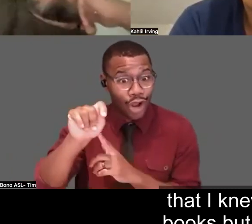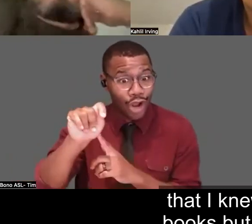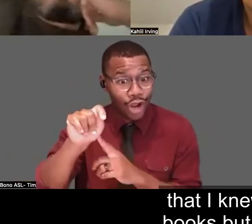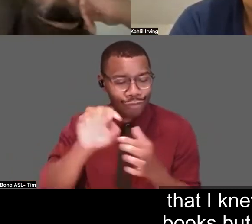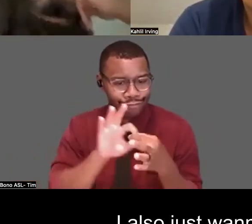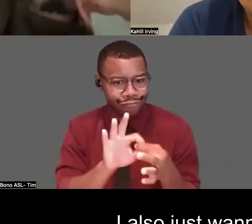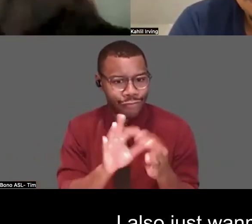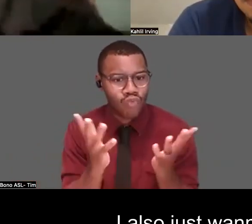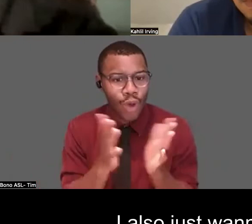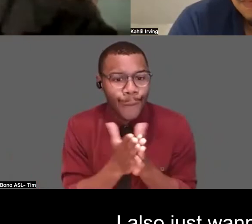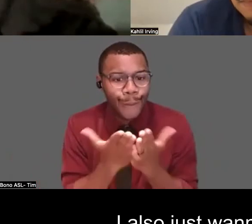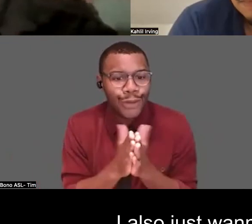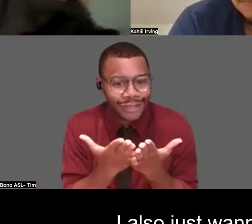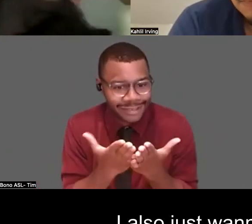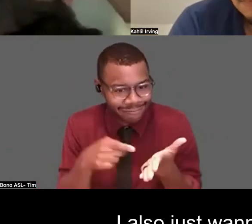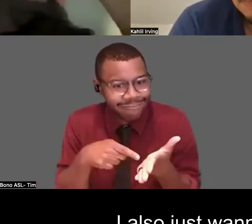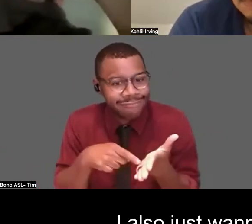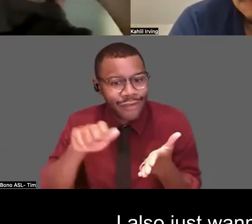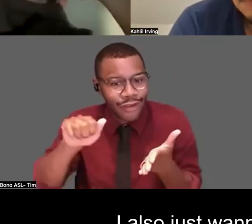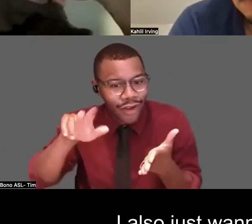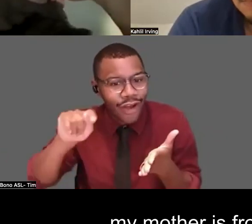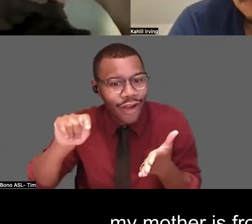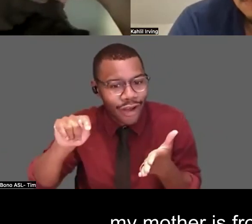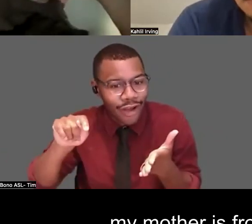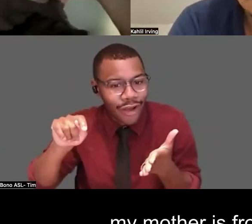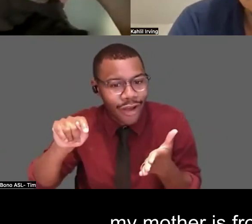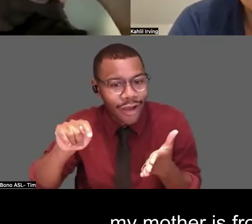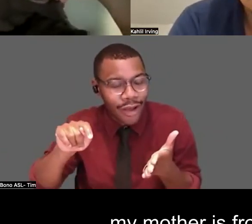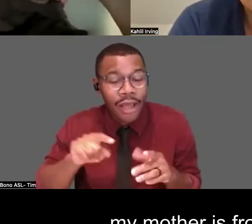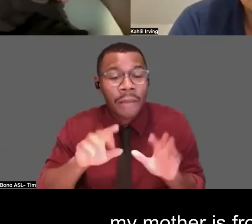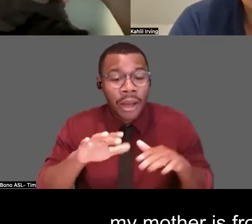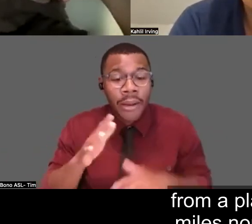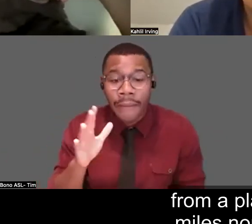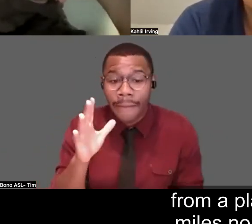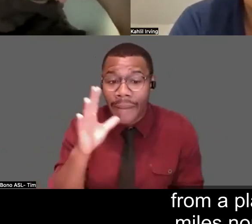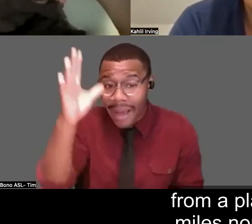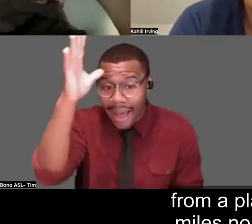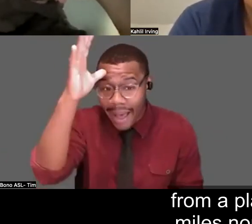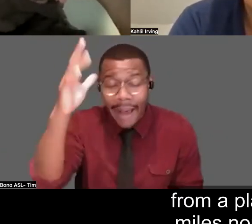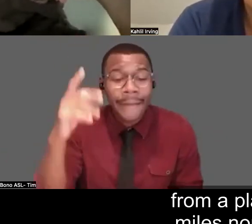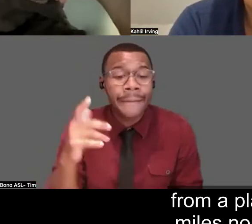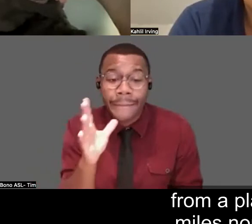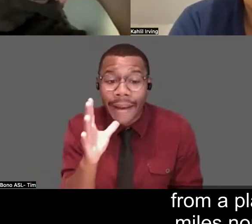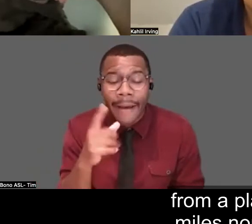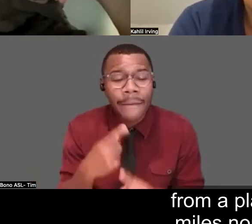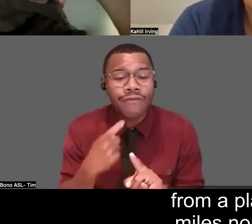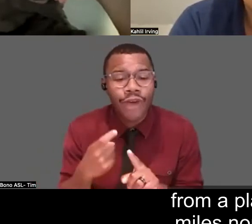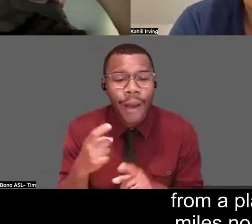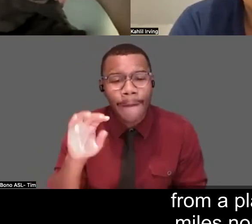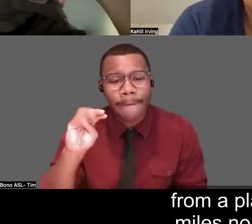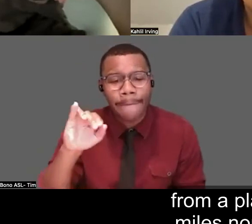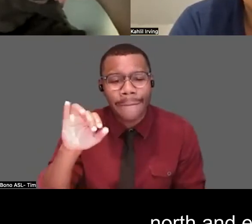But when I also just want to say my mother is from rural Mississippi, from a place about 50 miles north